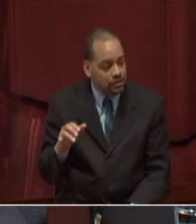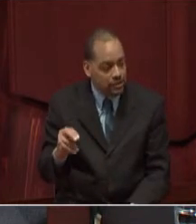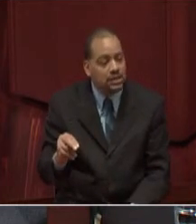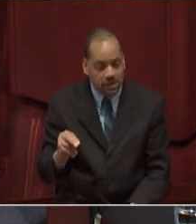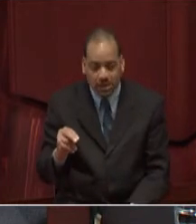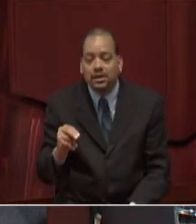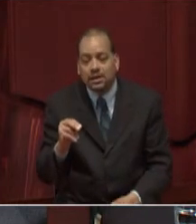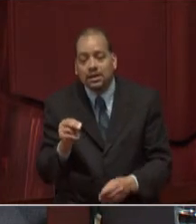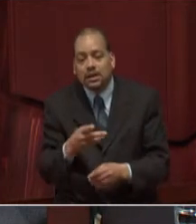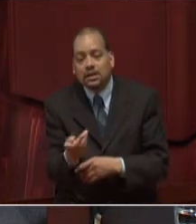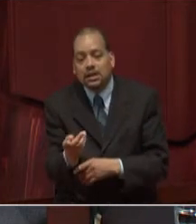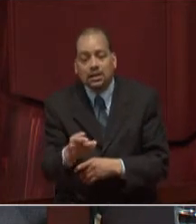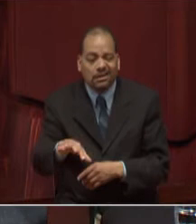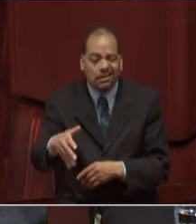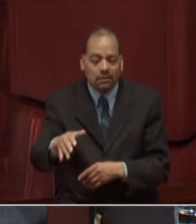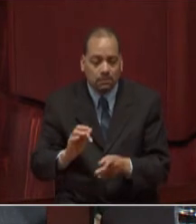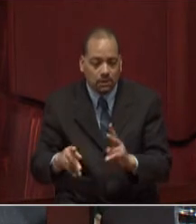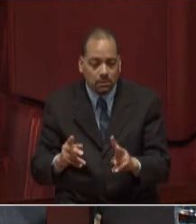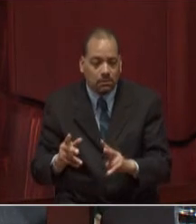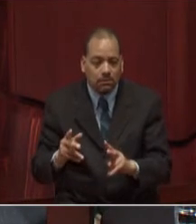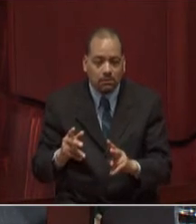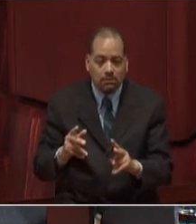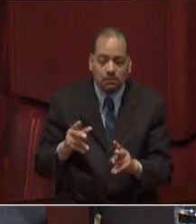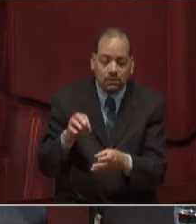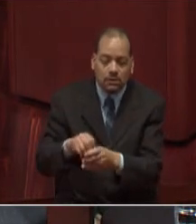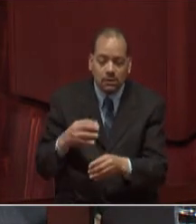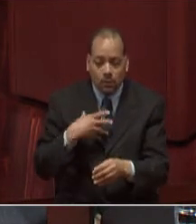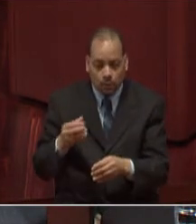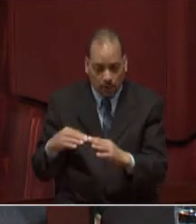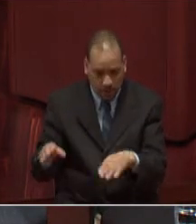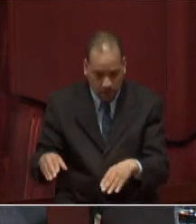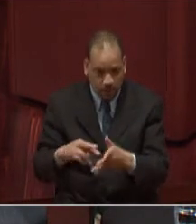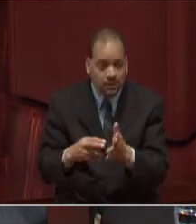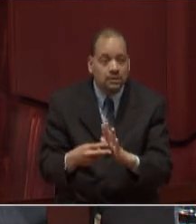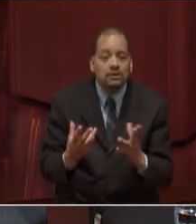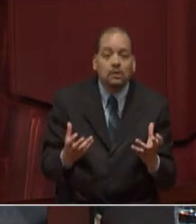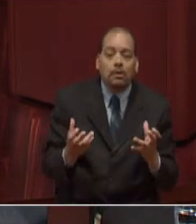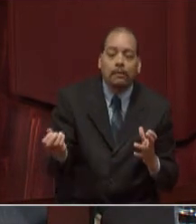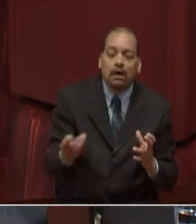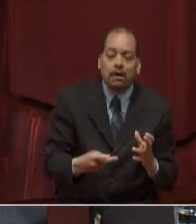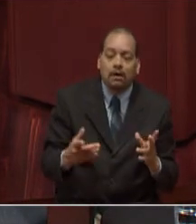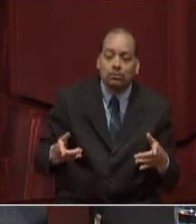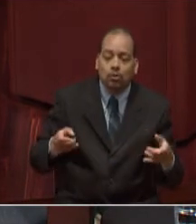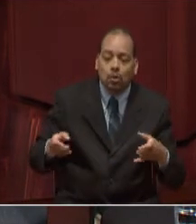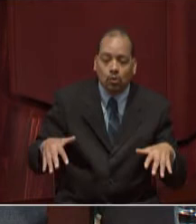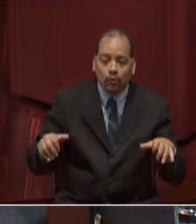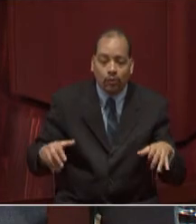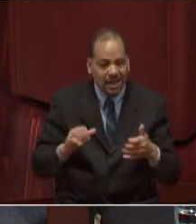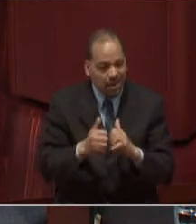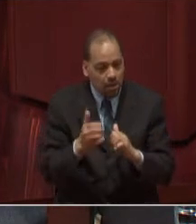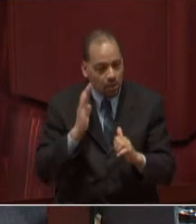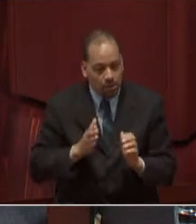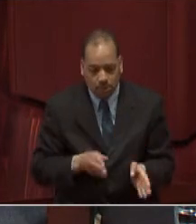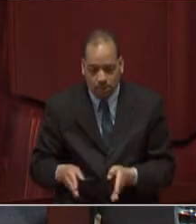these haphazard people over in the White House and make get back in control. And the way it was originally organized, it was